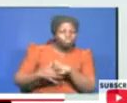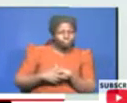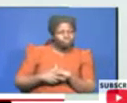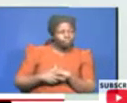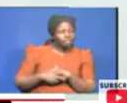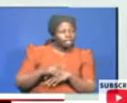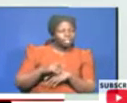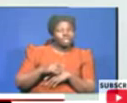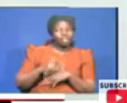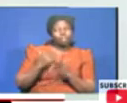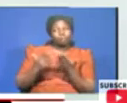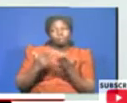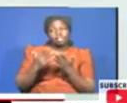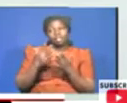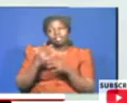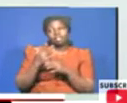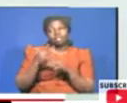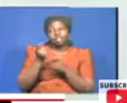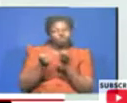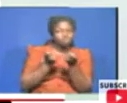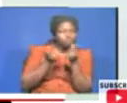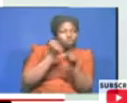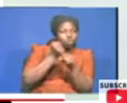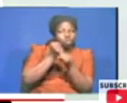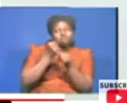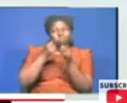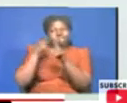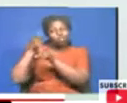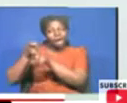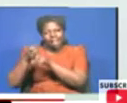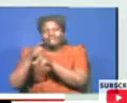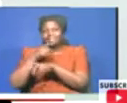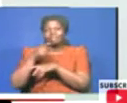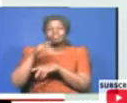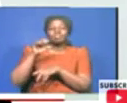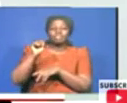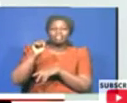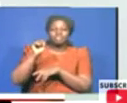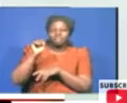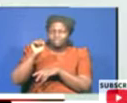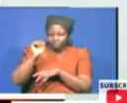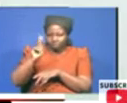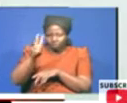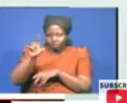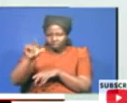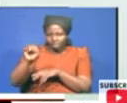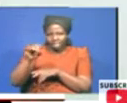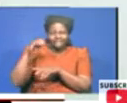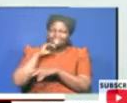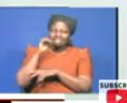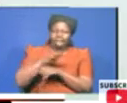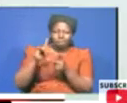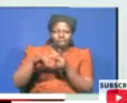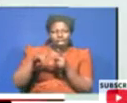this small job around Kware Islam or Rongai. Mm. And very few